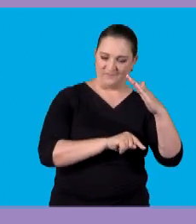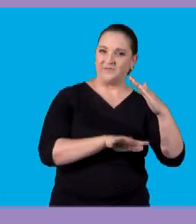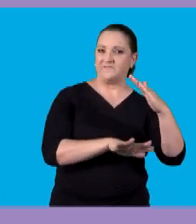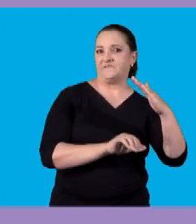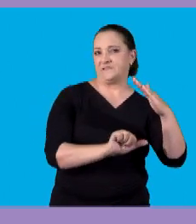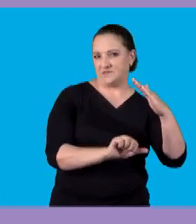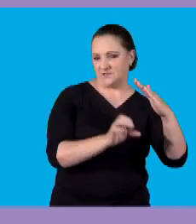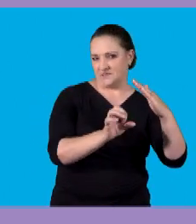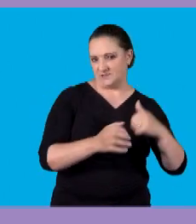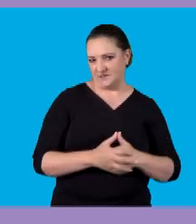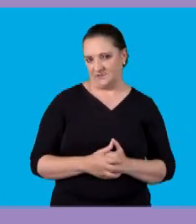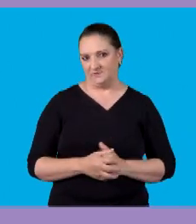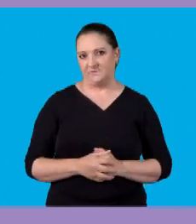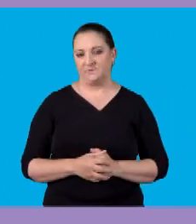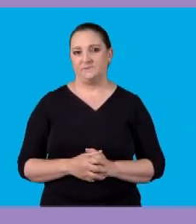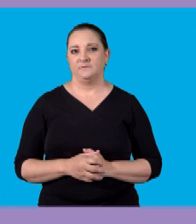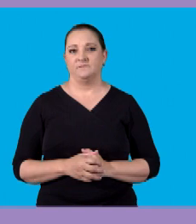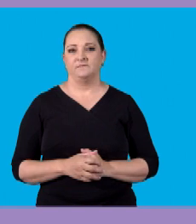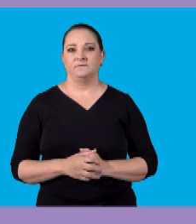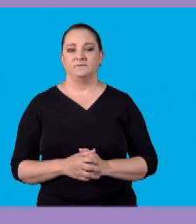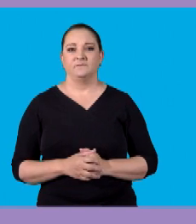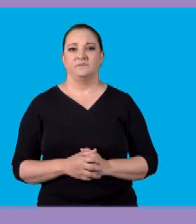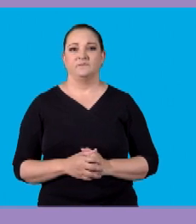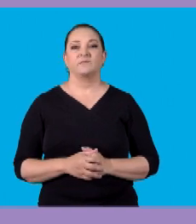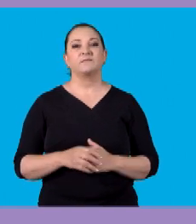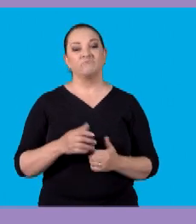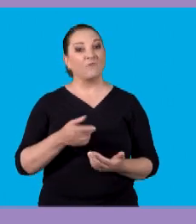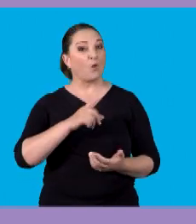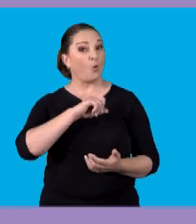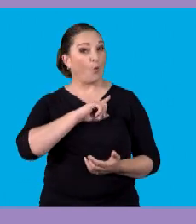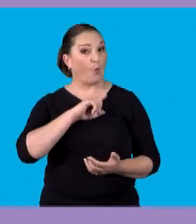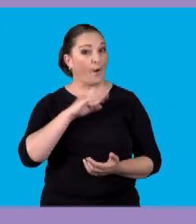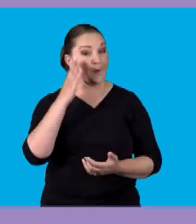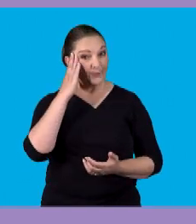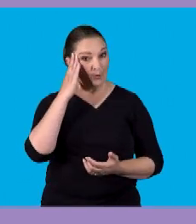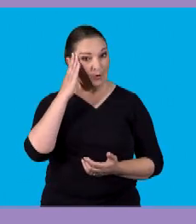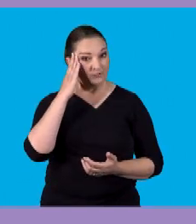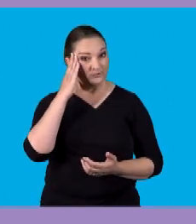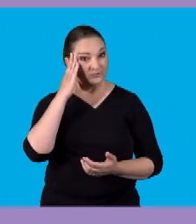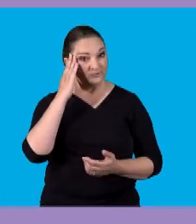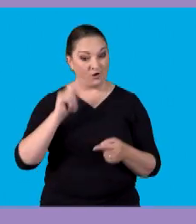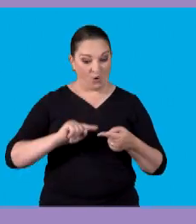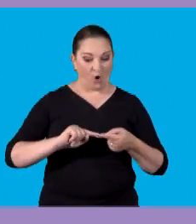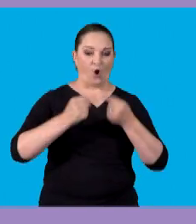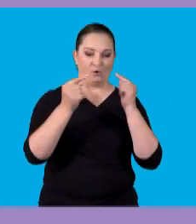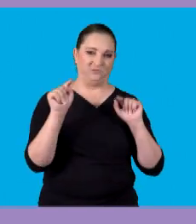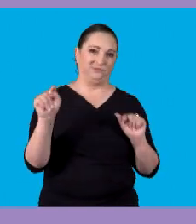that angle B is also equals to 56 degrees. And this is because they are